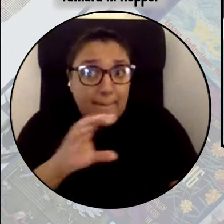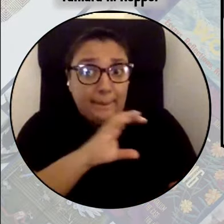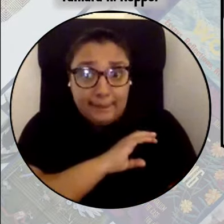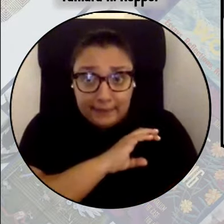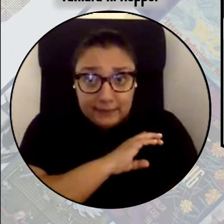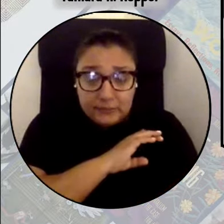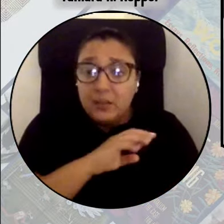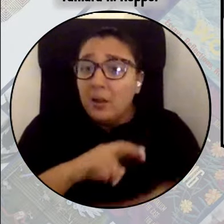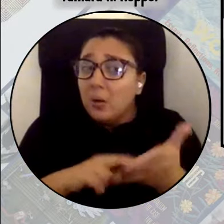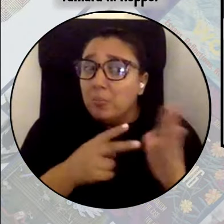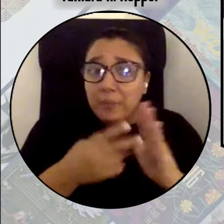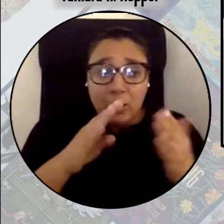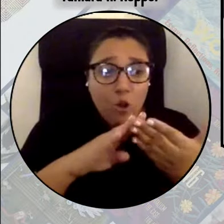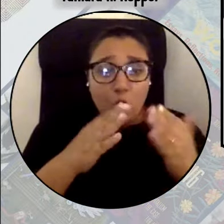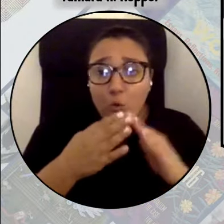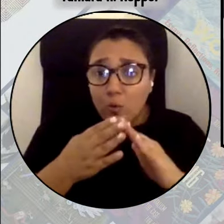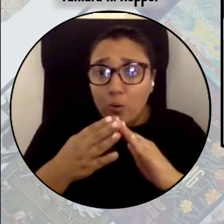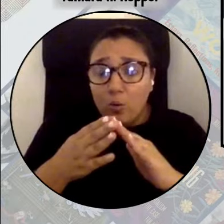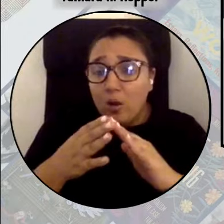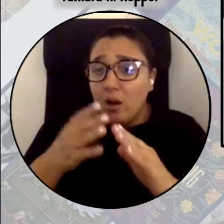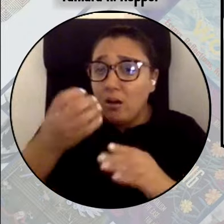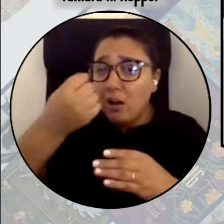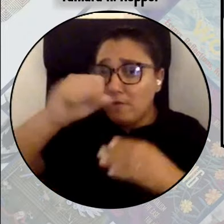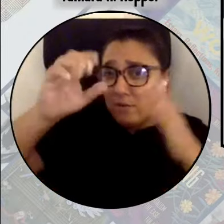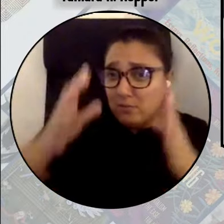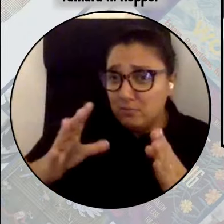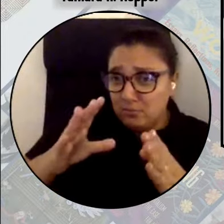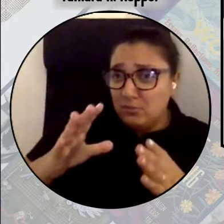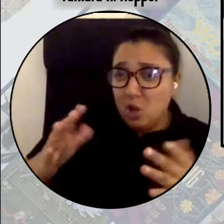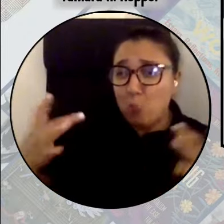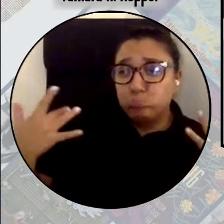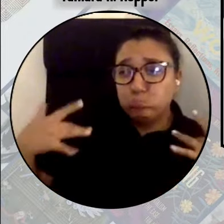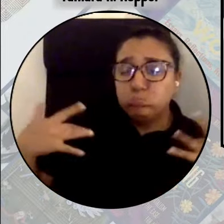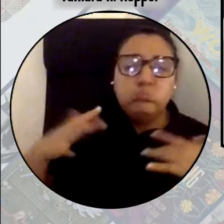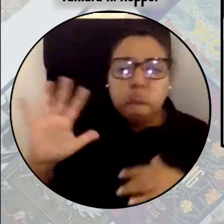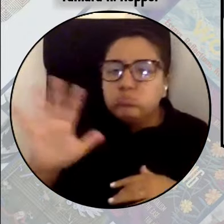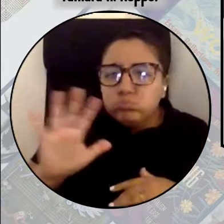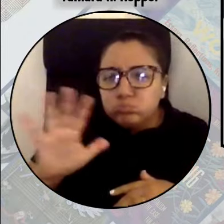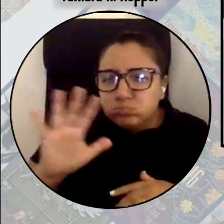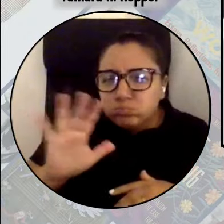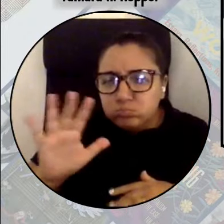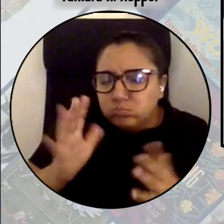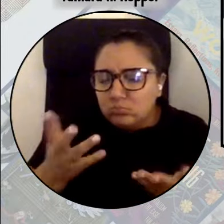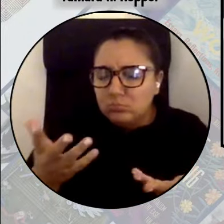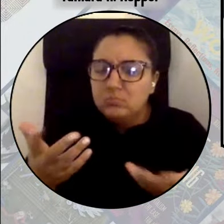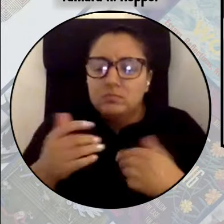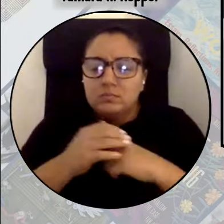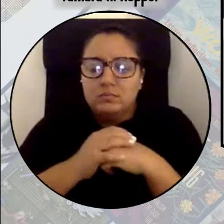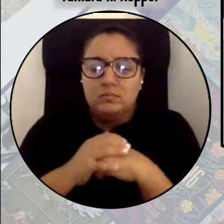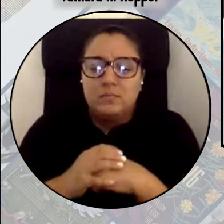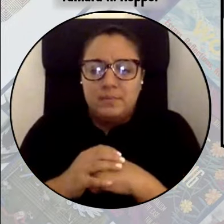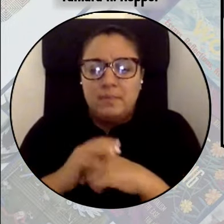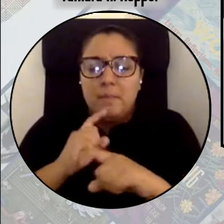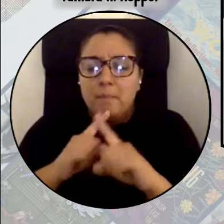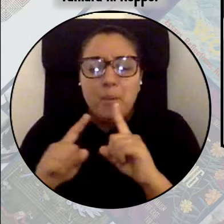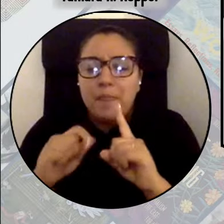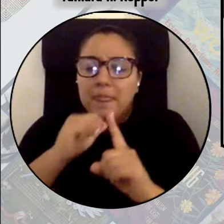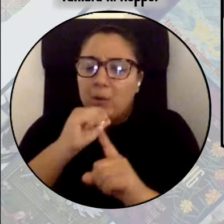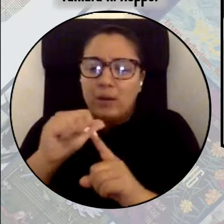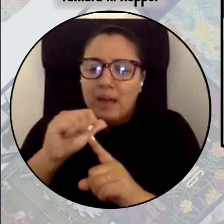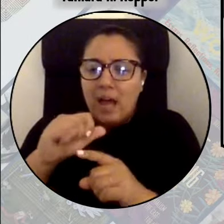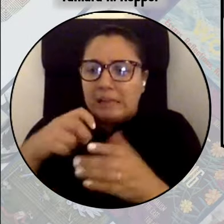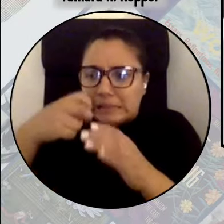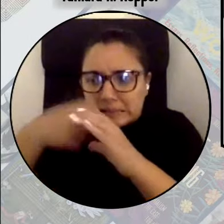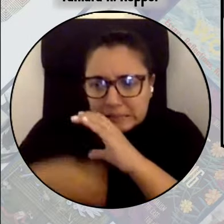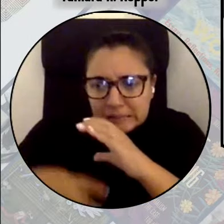part of it, but this is not civil disobedience, right? And I'm not saying, you know, I'm not trying to judge sanctuary people now and say, you know, whatever, but I'm just saying